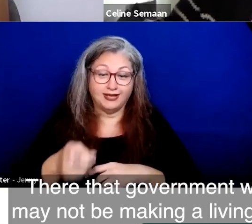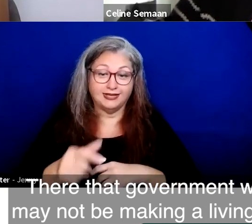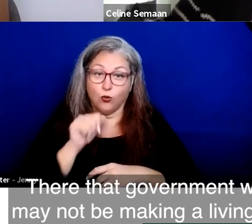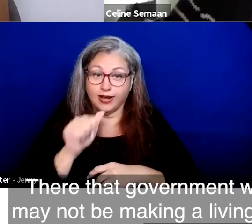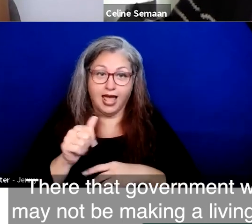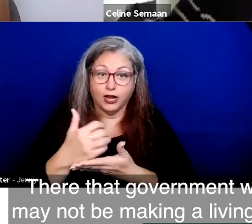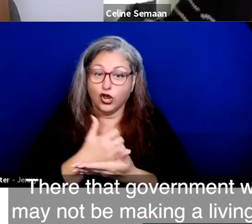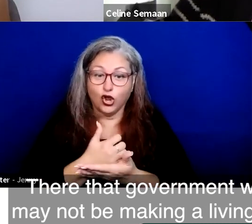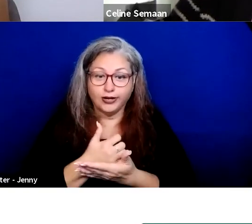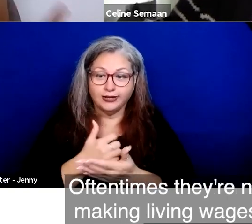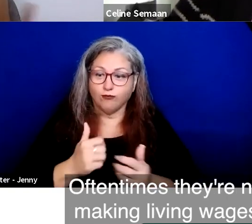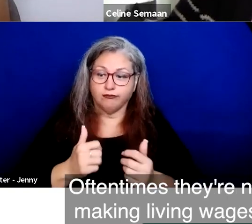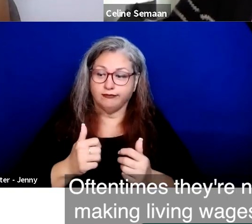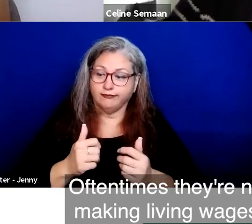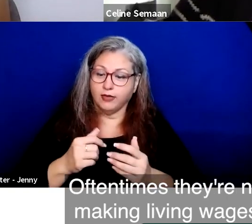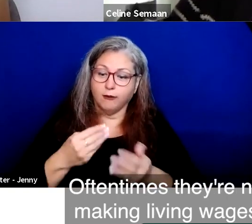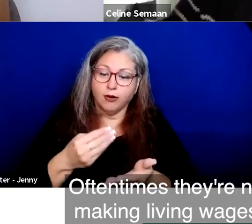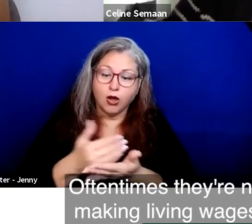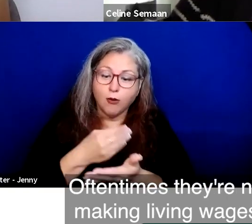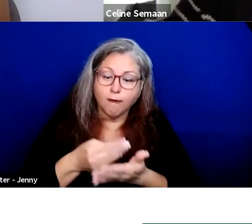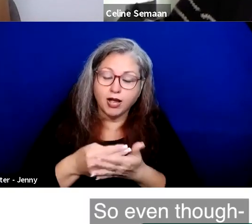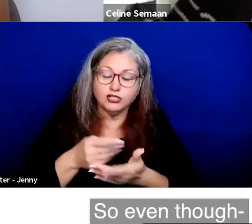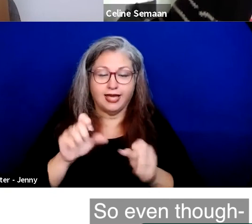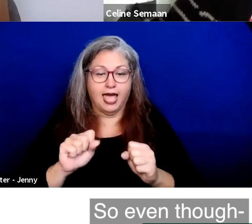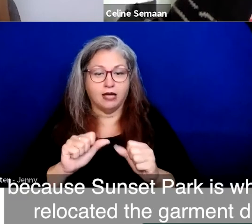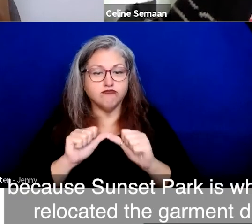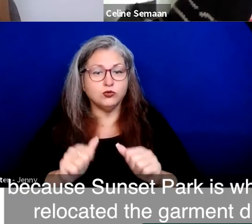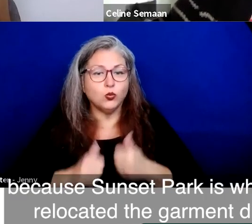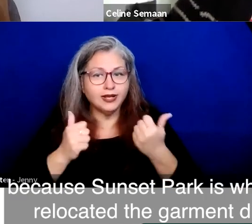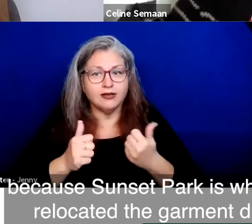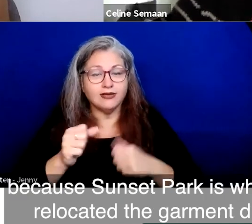making living wages. Oftentimes, they're not making living wages. So